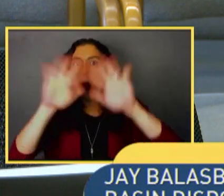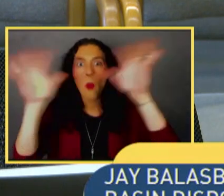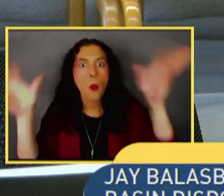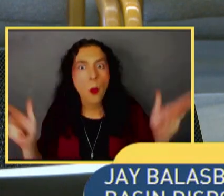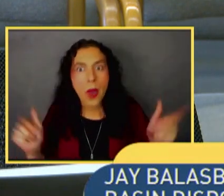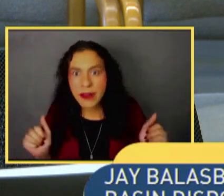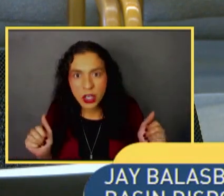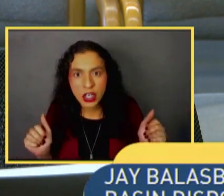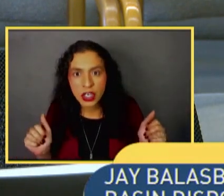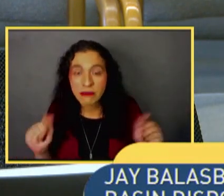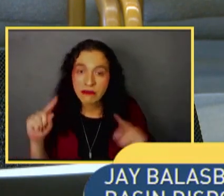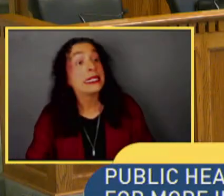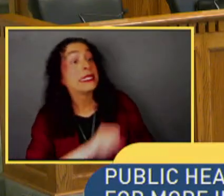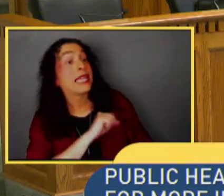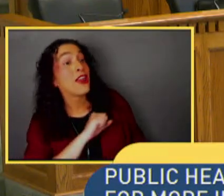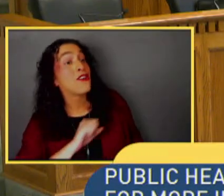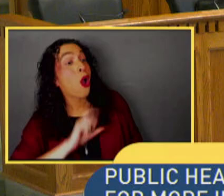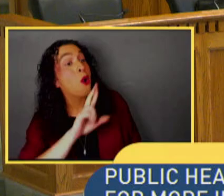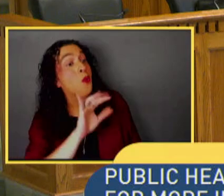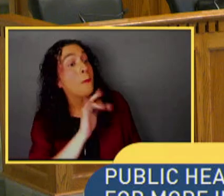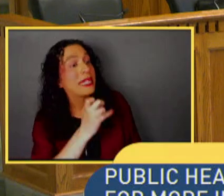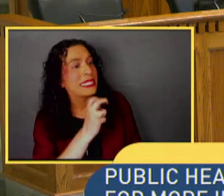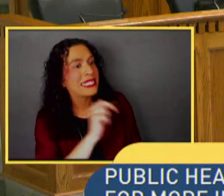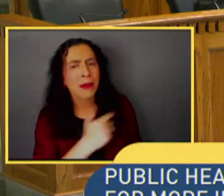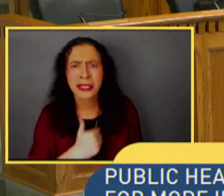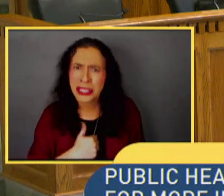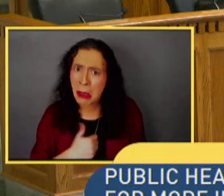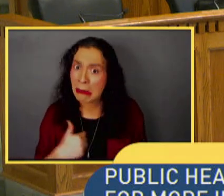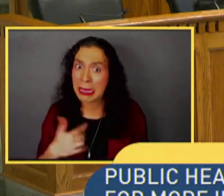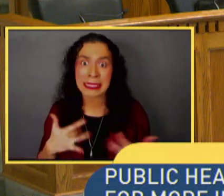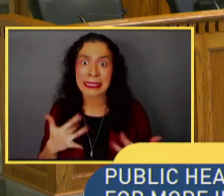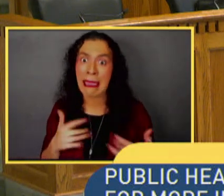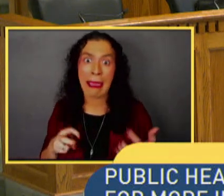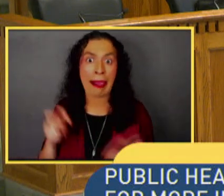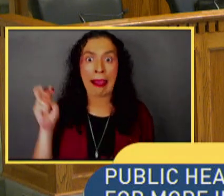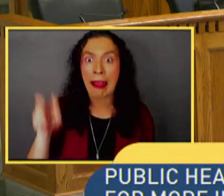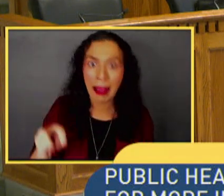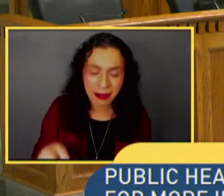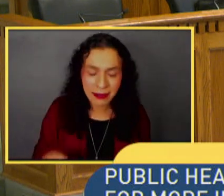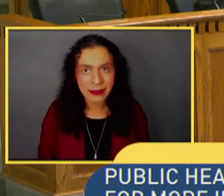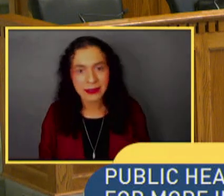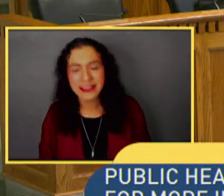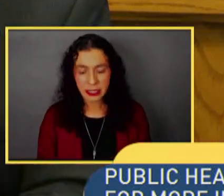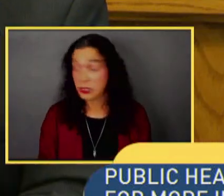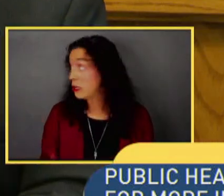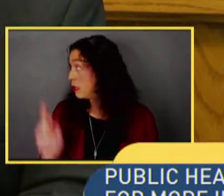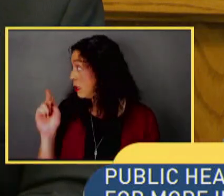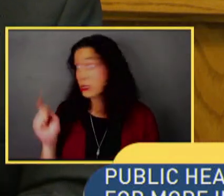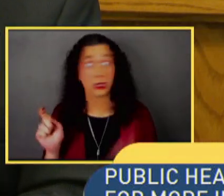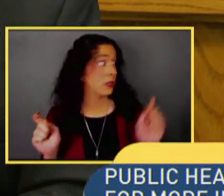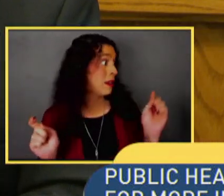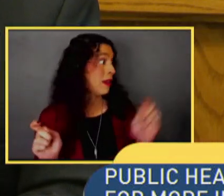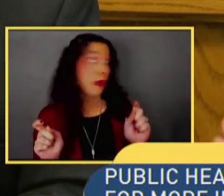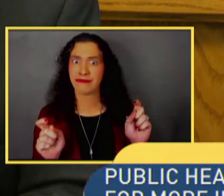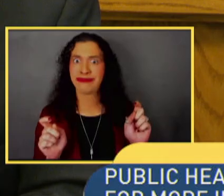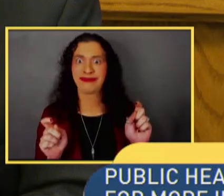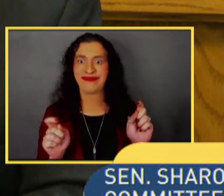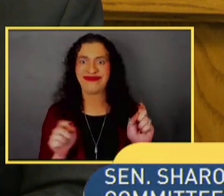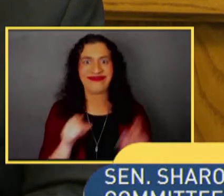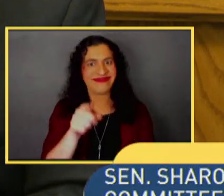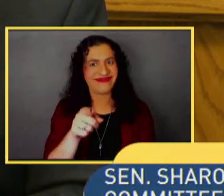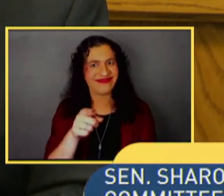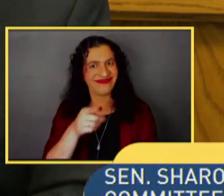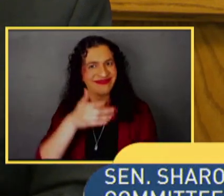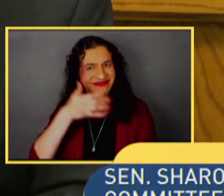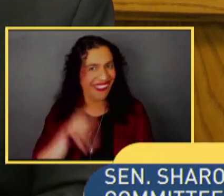tax at the end of the day. On Wednesday, January 29th, the Senate Environment, Energy, and Technology Committee held a public hearing on Senate